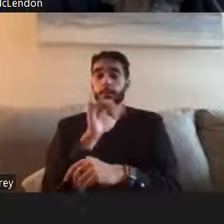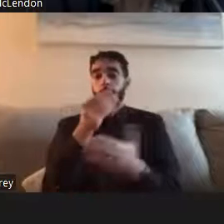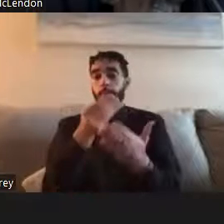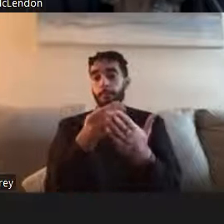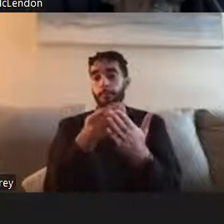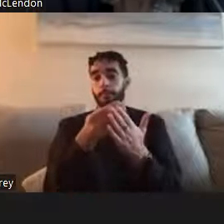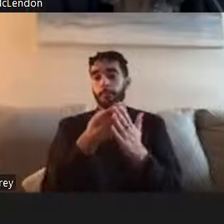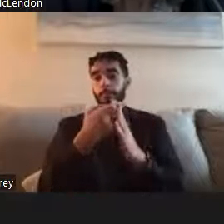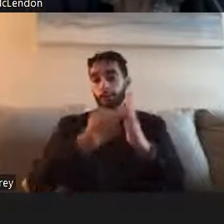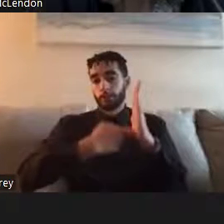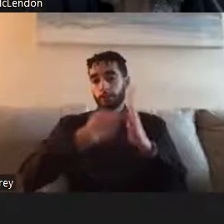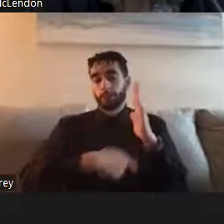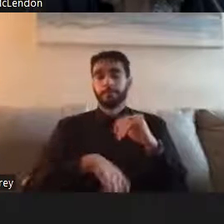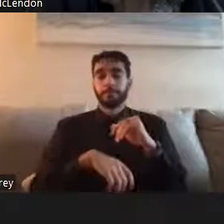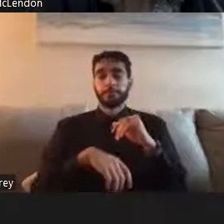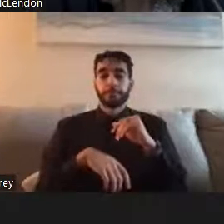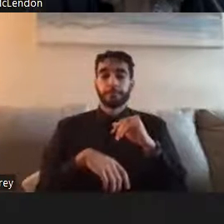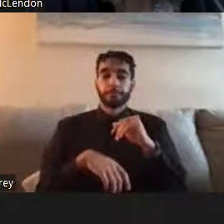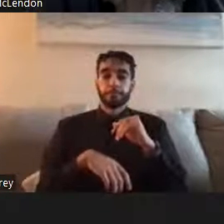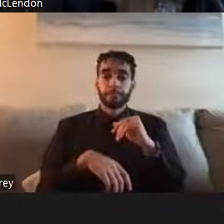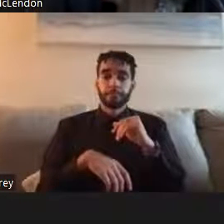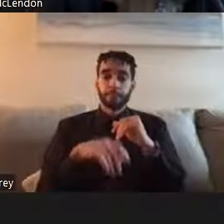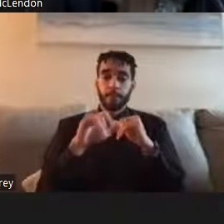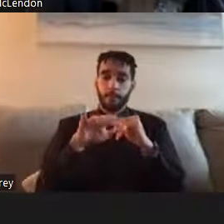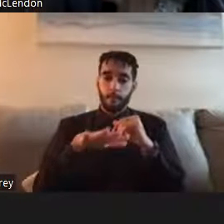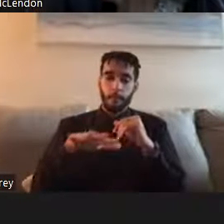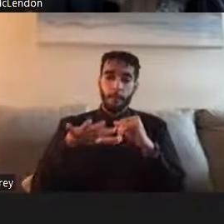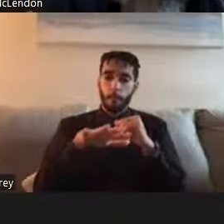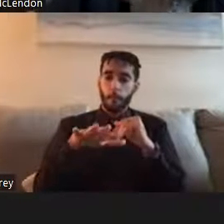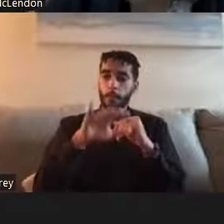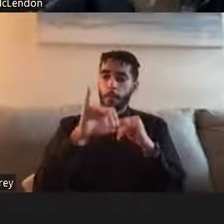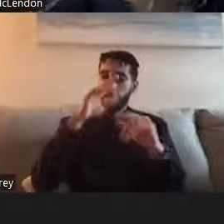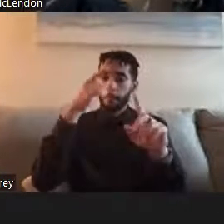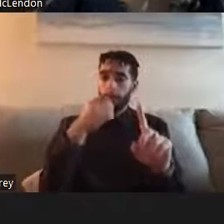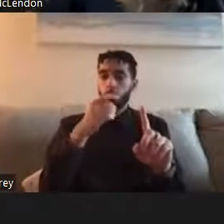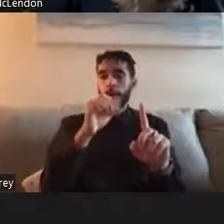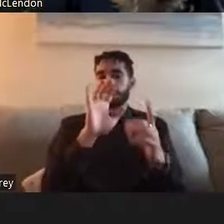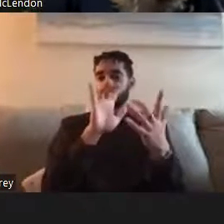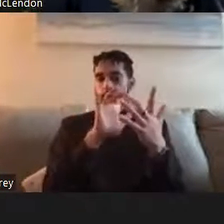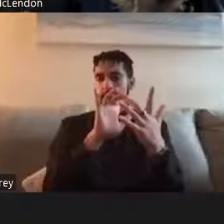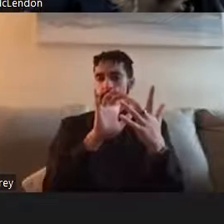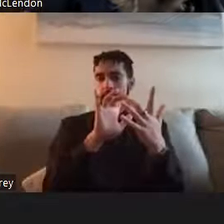there might be something that's around that point of contact